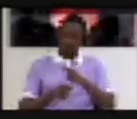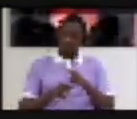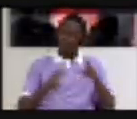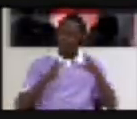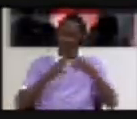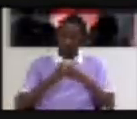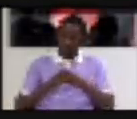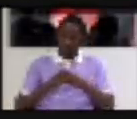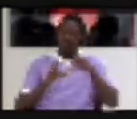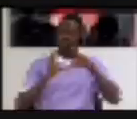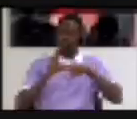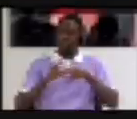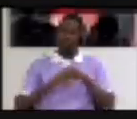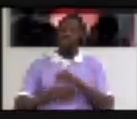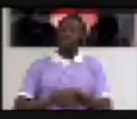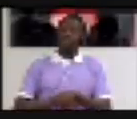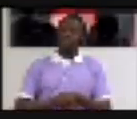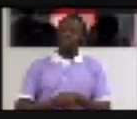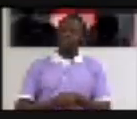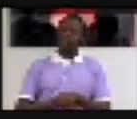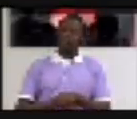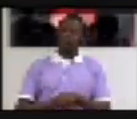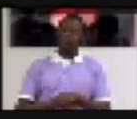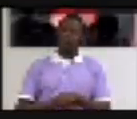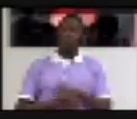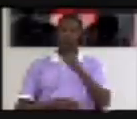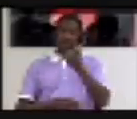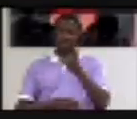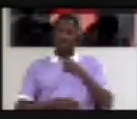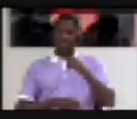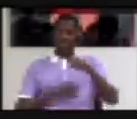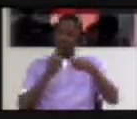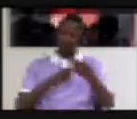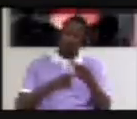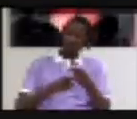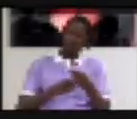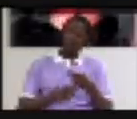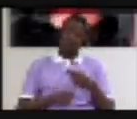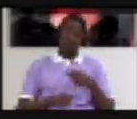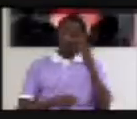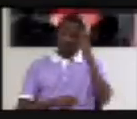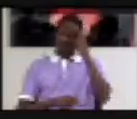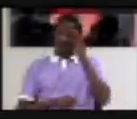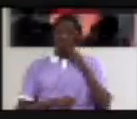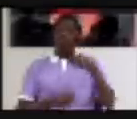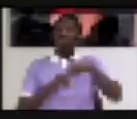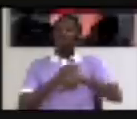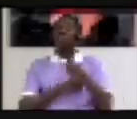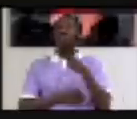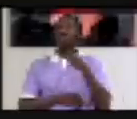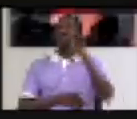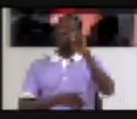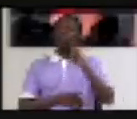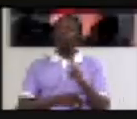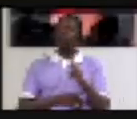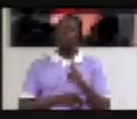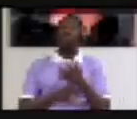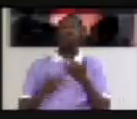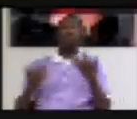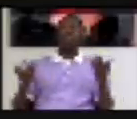Yes, after I became a National Assembly member, as you know, in that year, many political